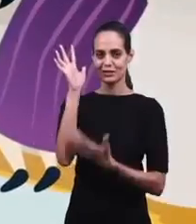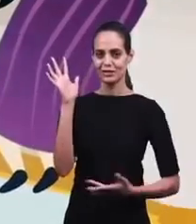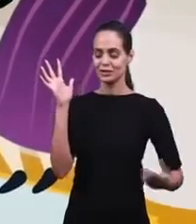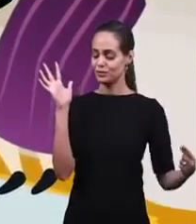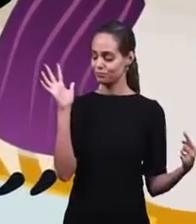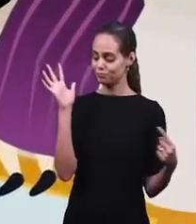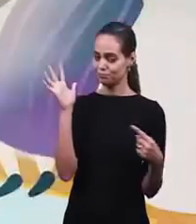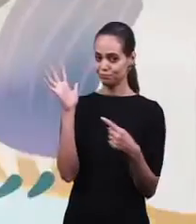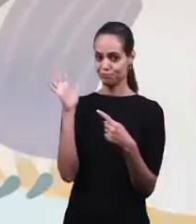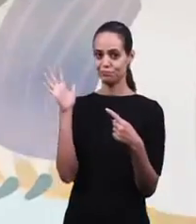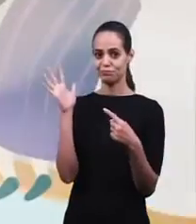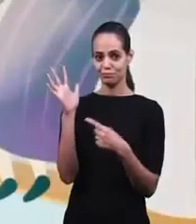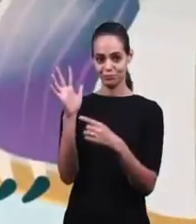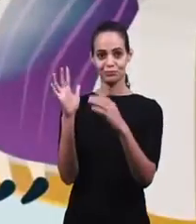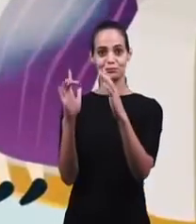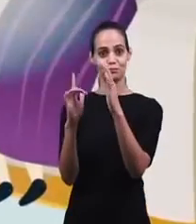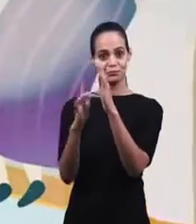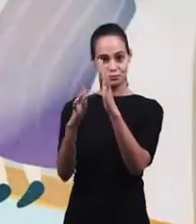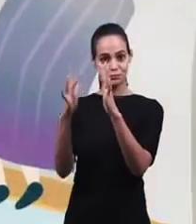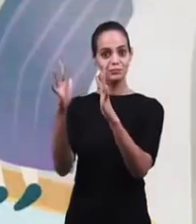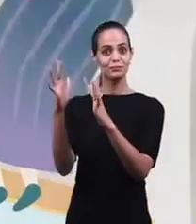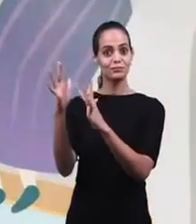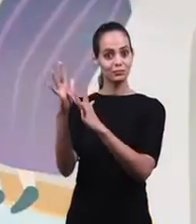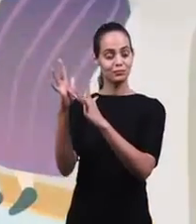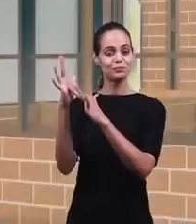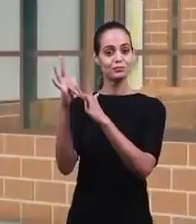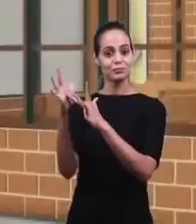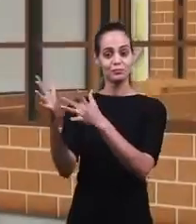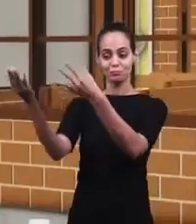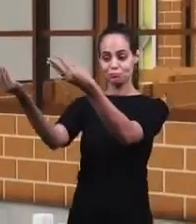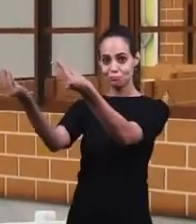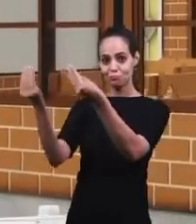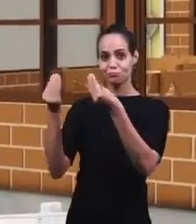É teu sangue, meu Senhor Jesus,